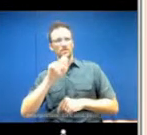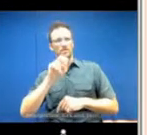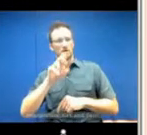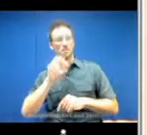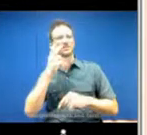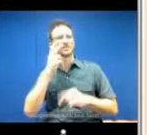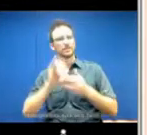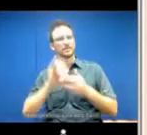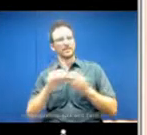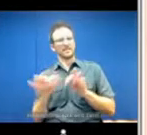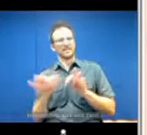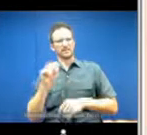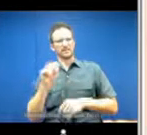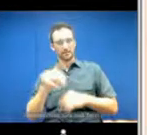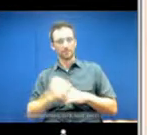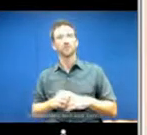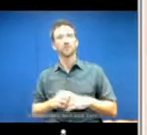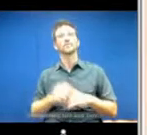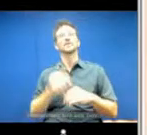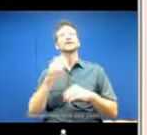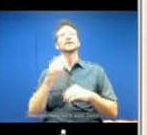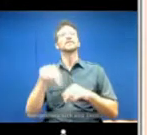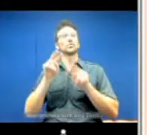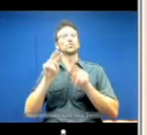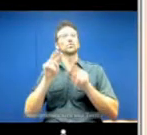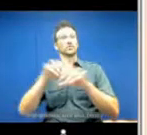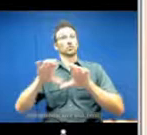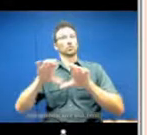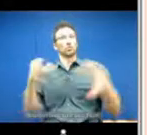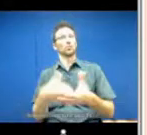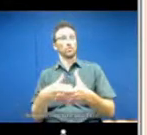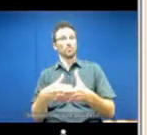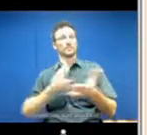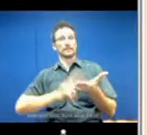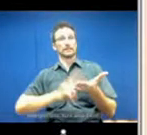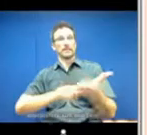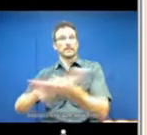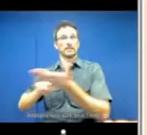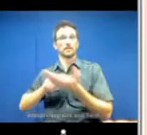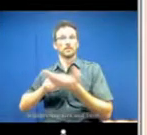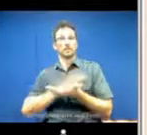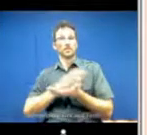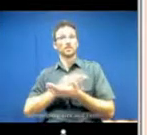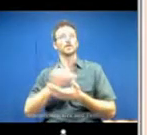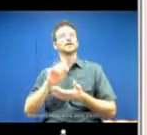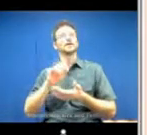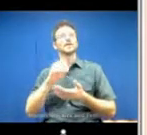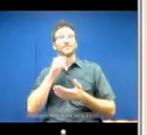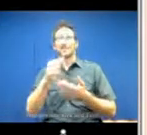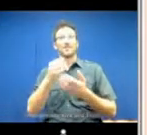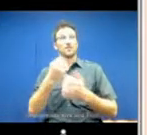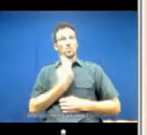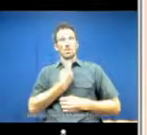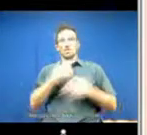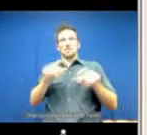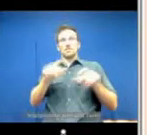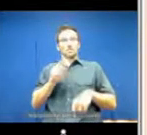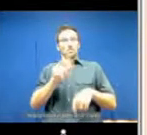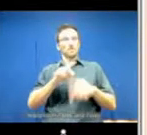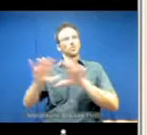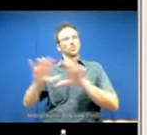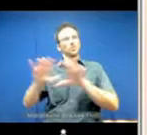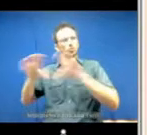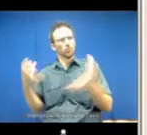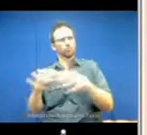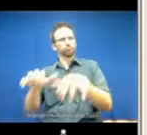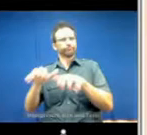group sign-in sheet was attached to the email that was sent to you. If you watched in a group, not individually, but in a group, please have